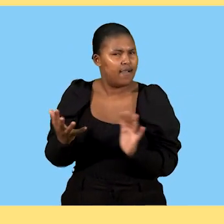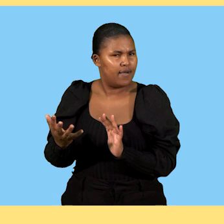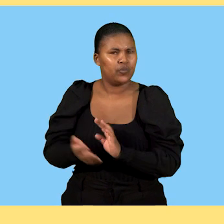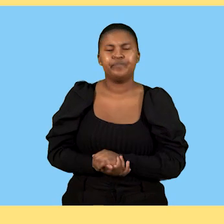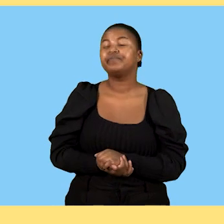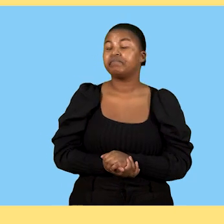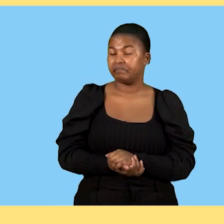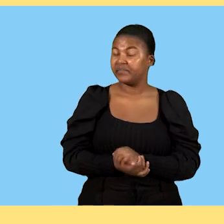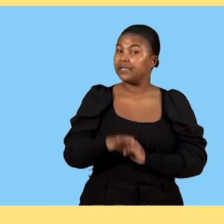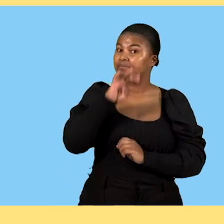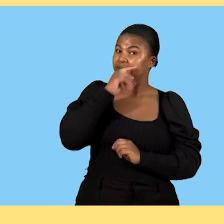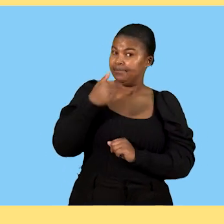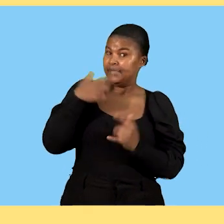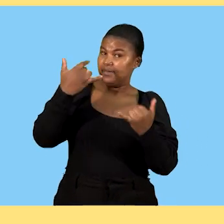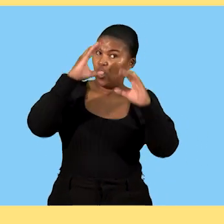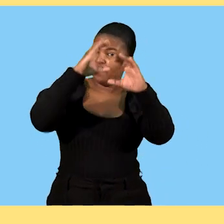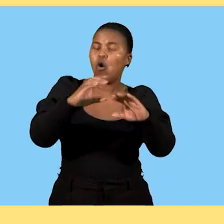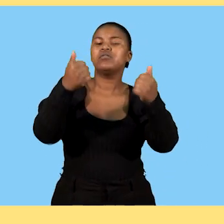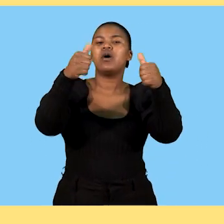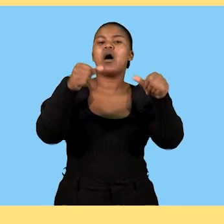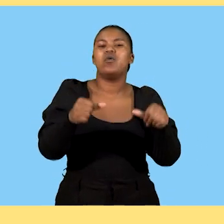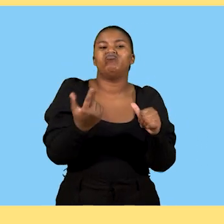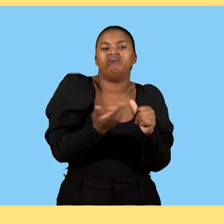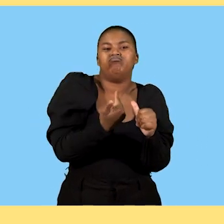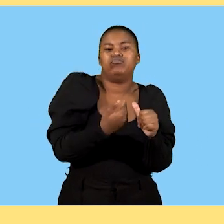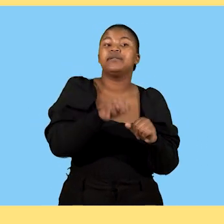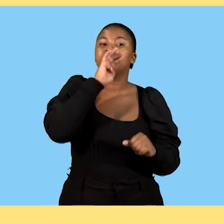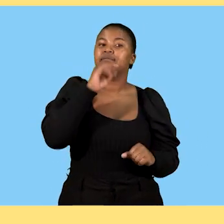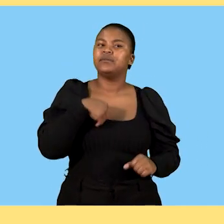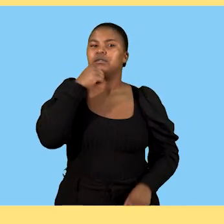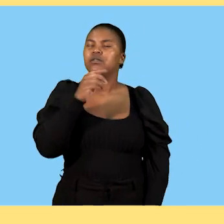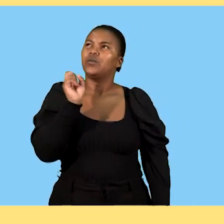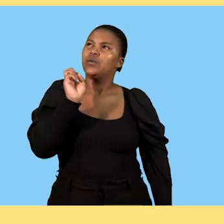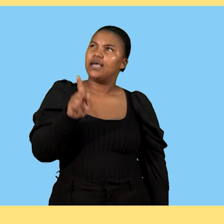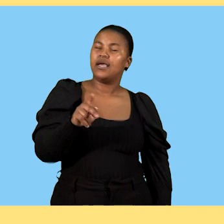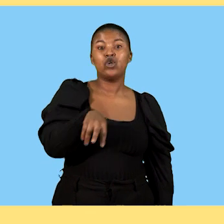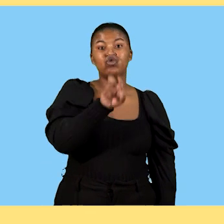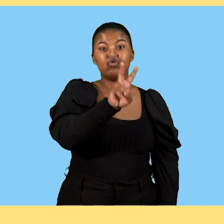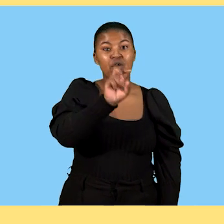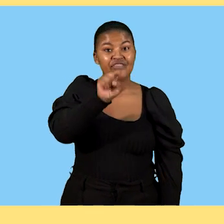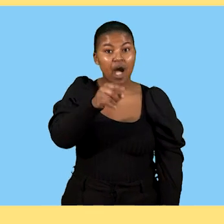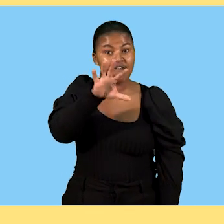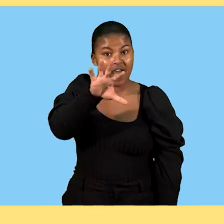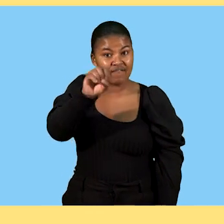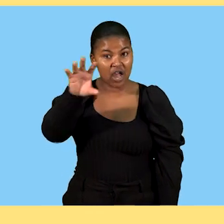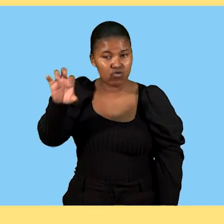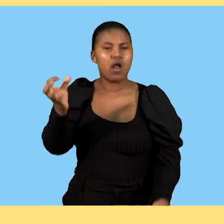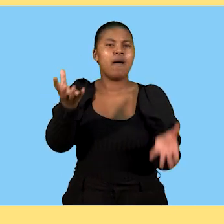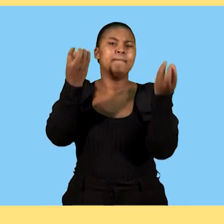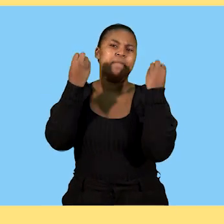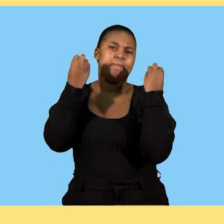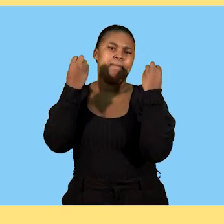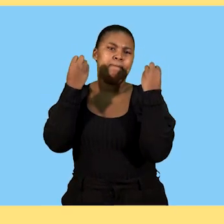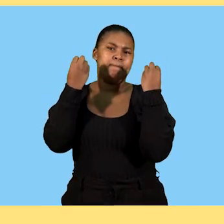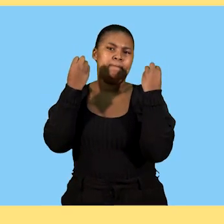When I come to my accounting equation, I'm now saying the amount of 2.5 was received. If the amount